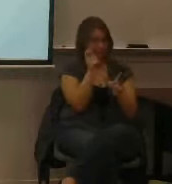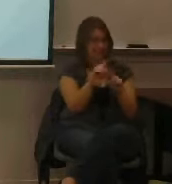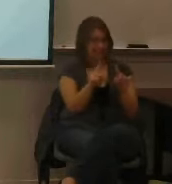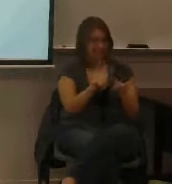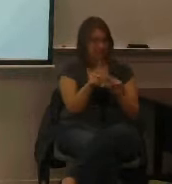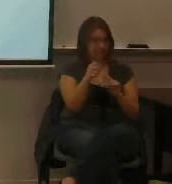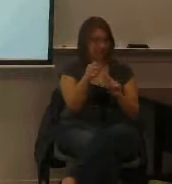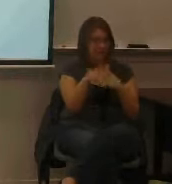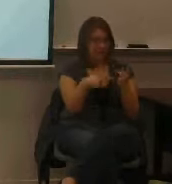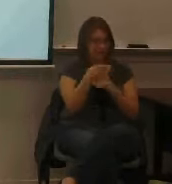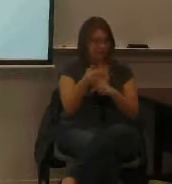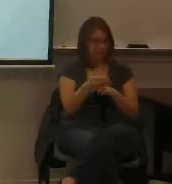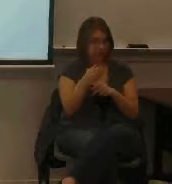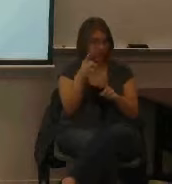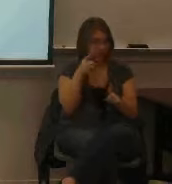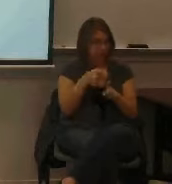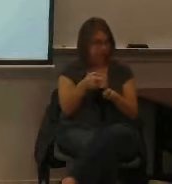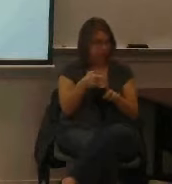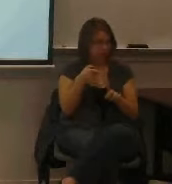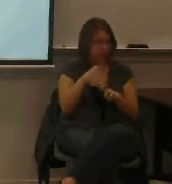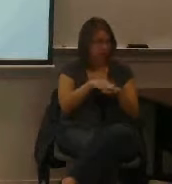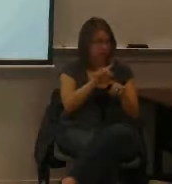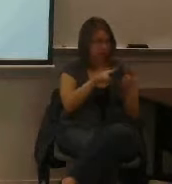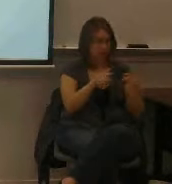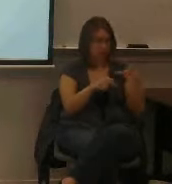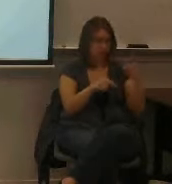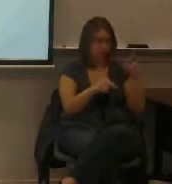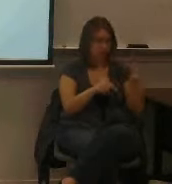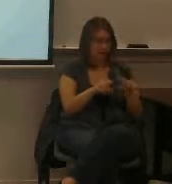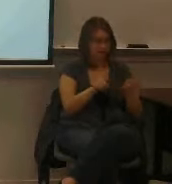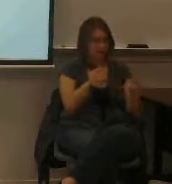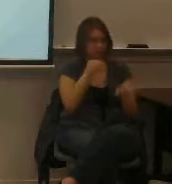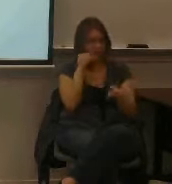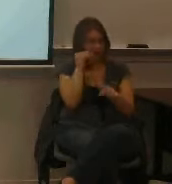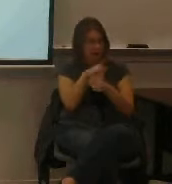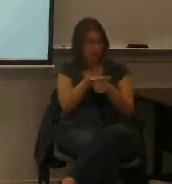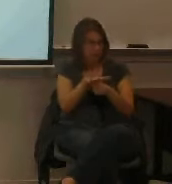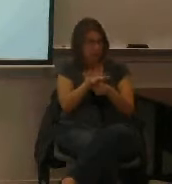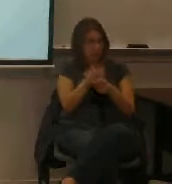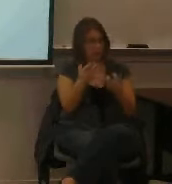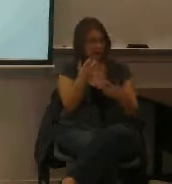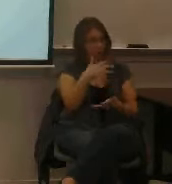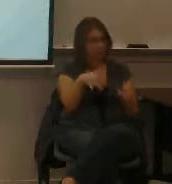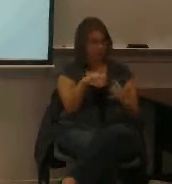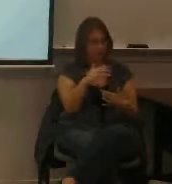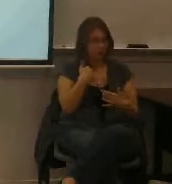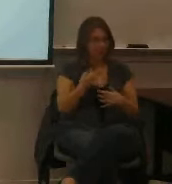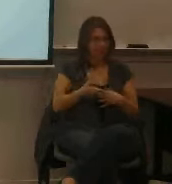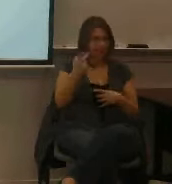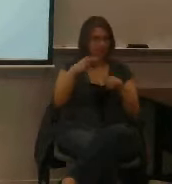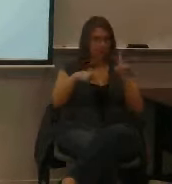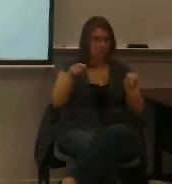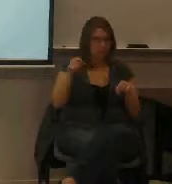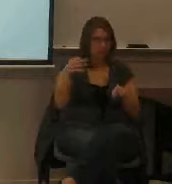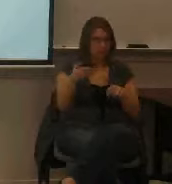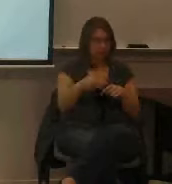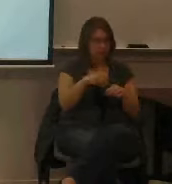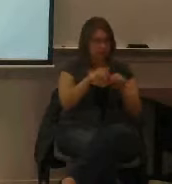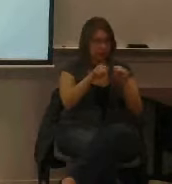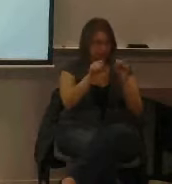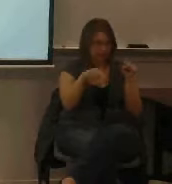fish specialize on different prey, on different habitats, you want to have a mixture of different habitats if you want to have the highest diversity of fishes in the